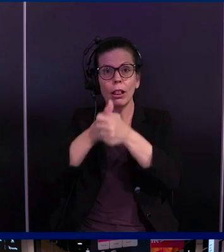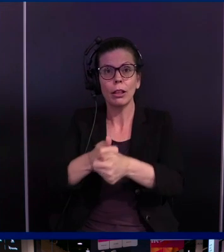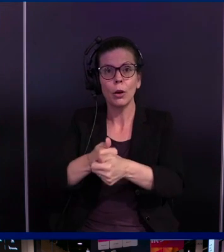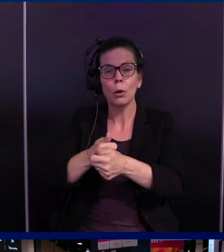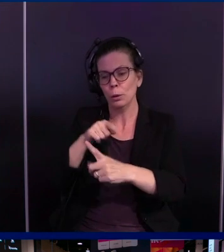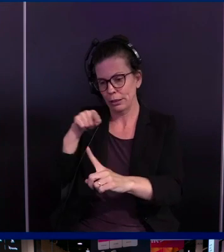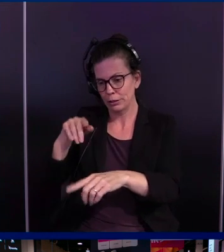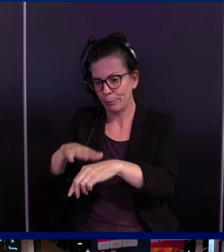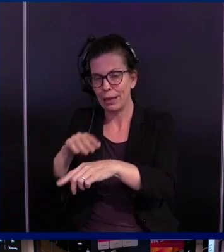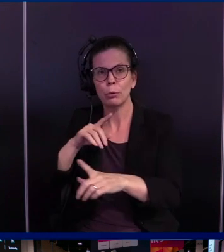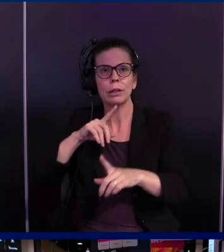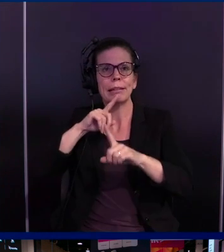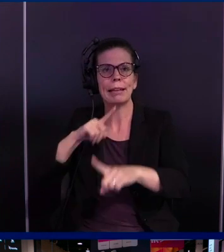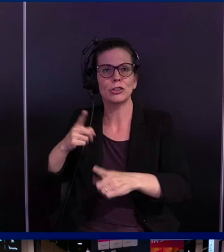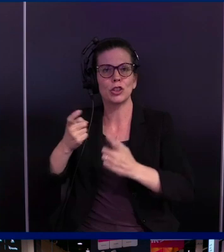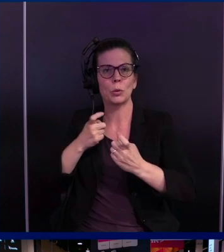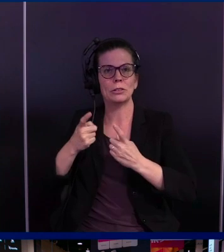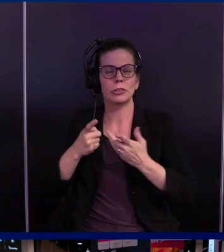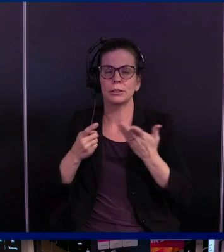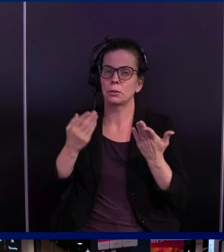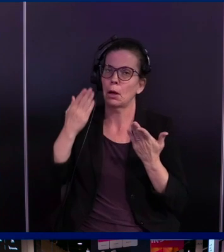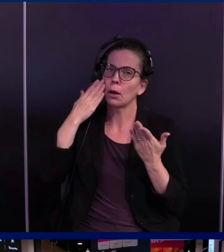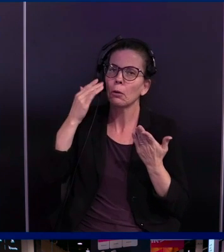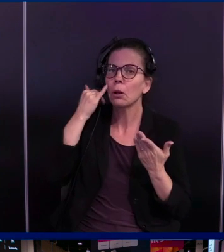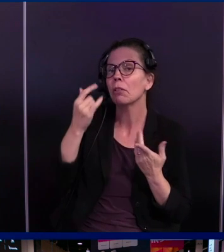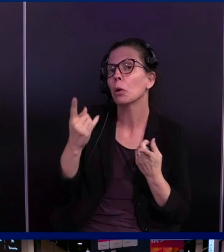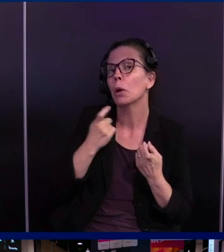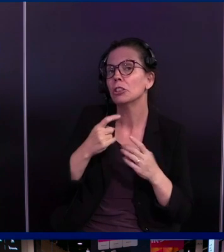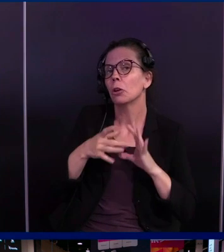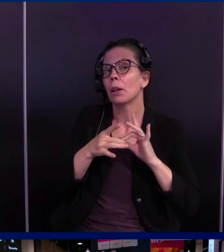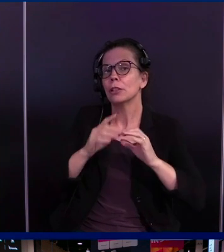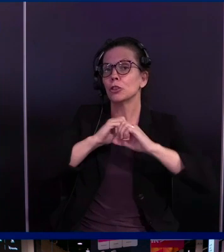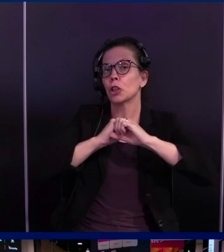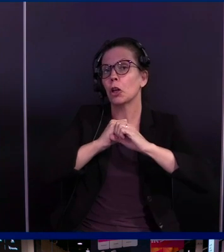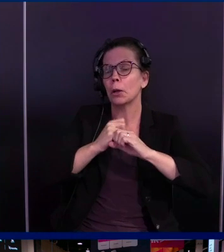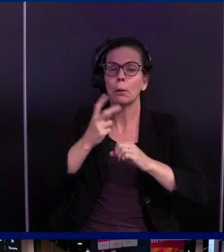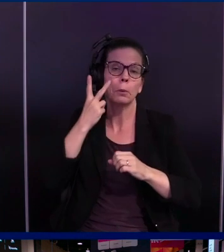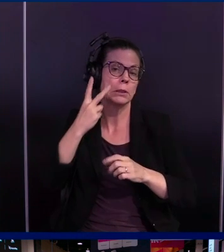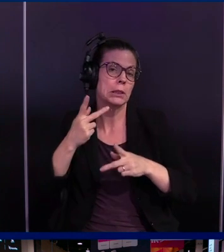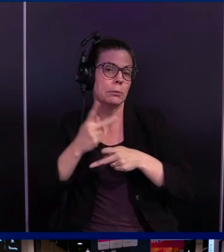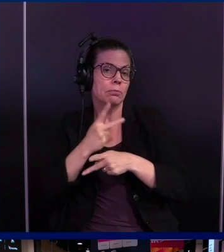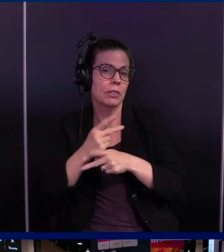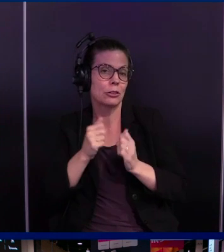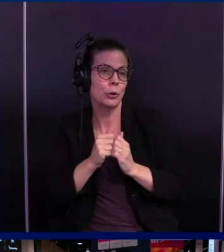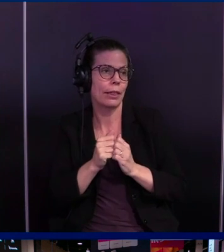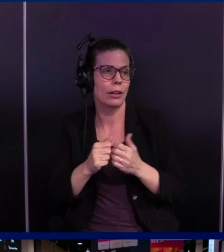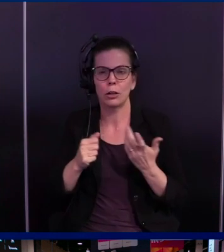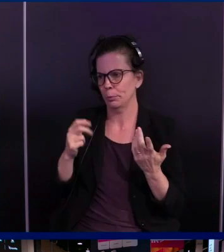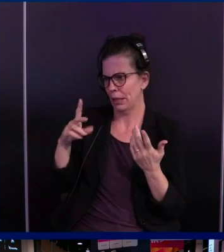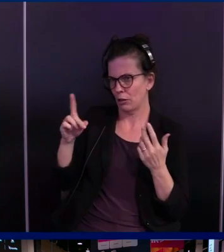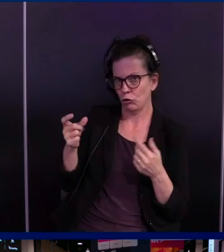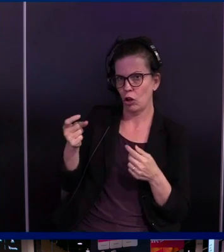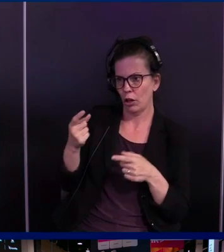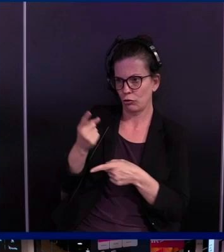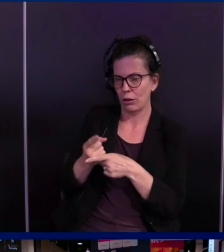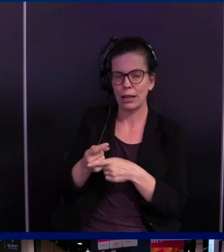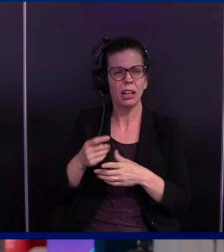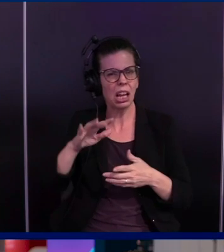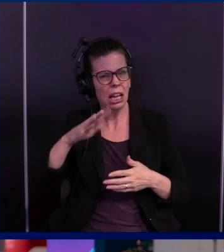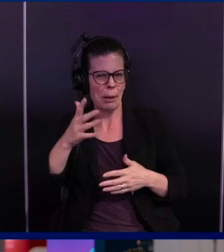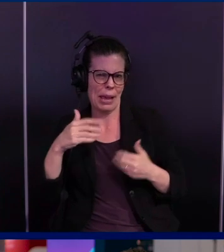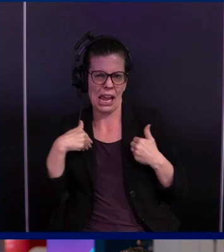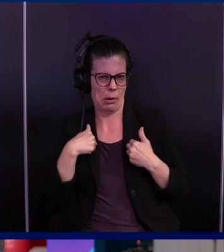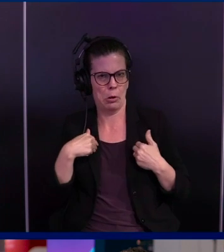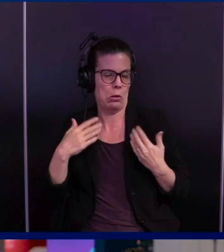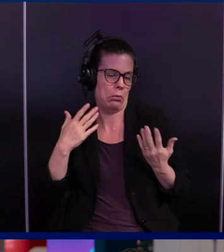answer questions. Okay. So I don't know if this question is going to be security related. We're going to figure it out together. It was a dog, though, right? It was some kind of animal. It was,